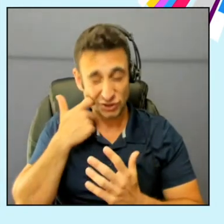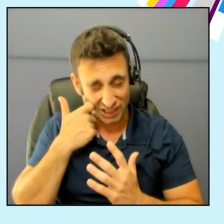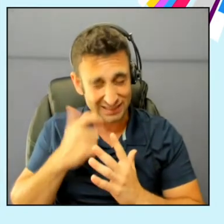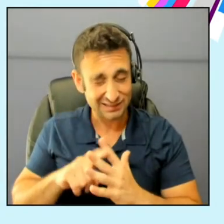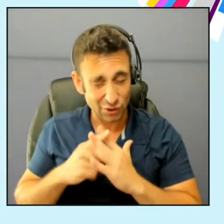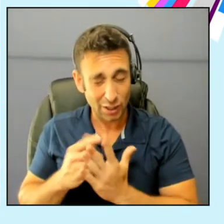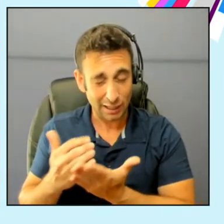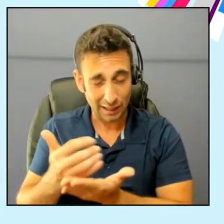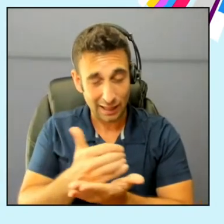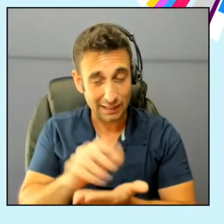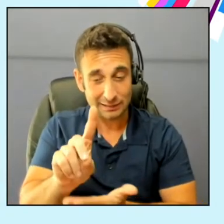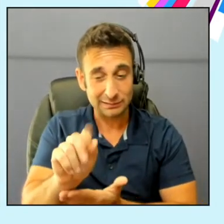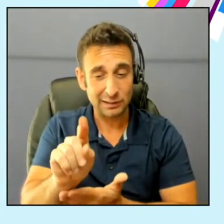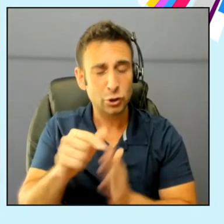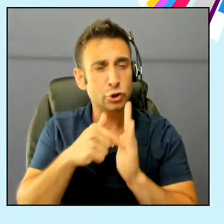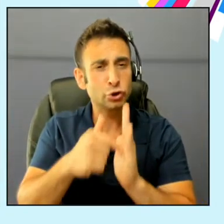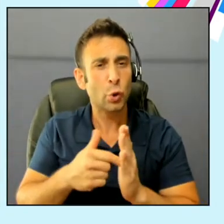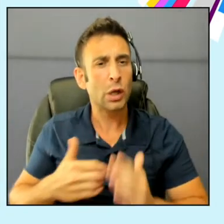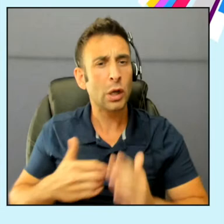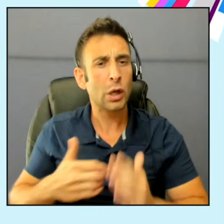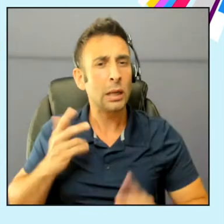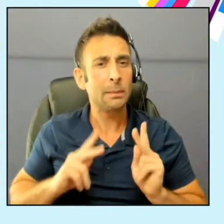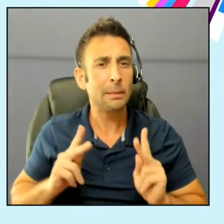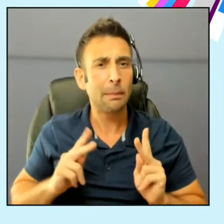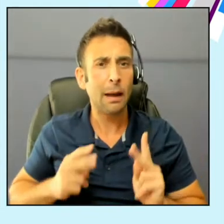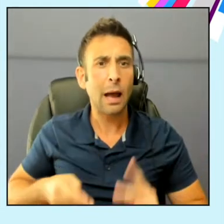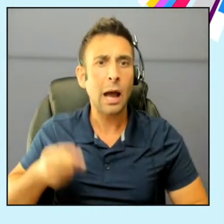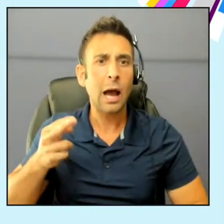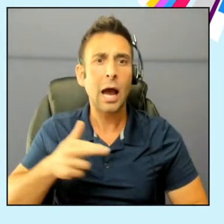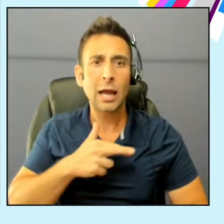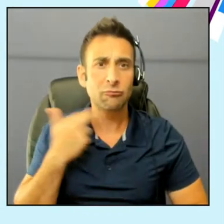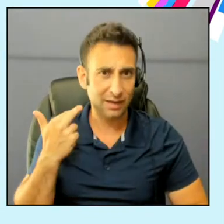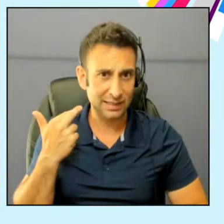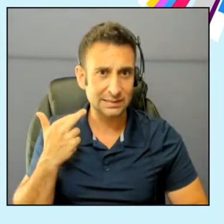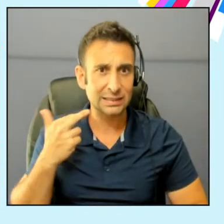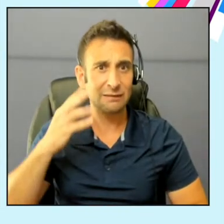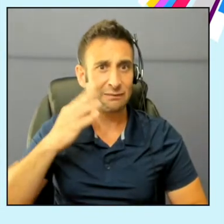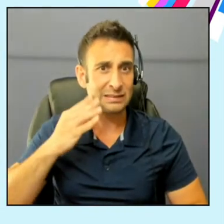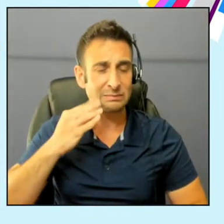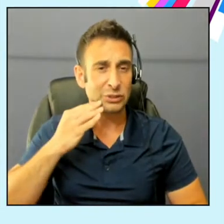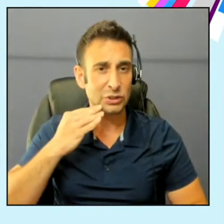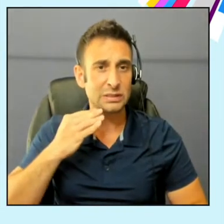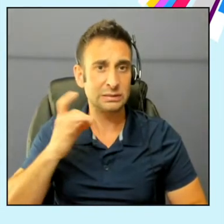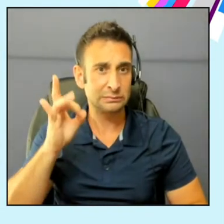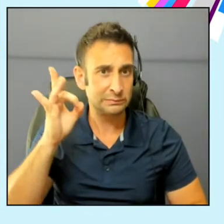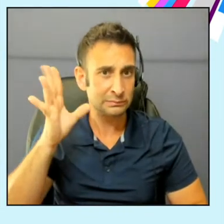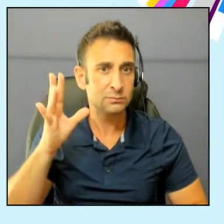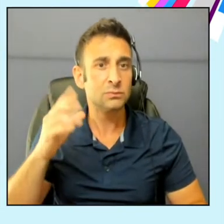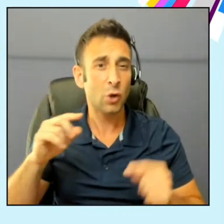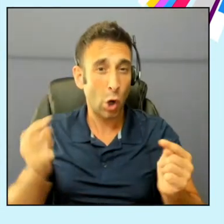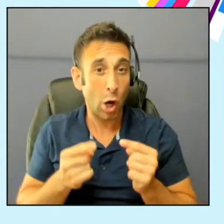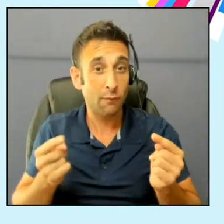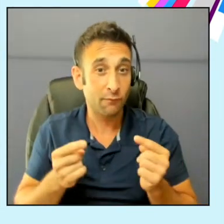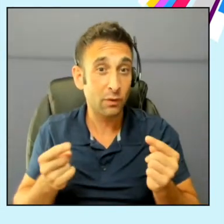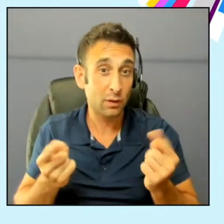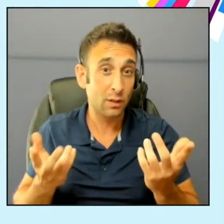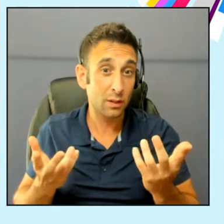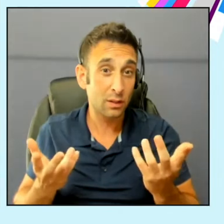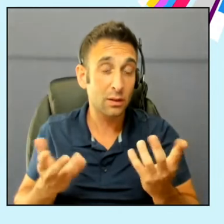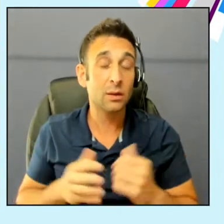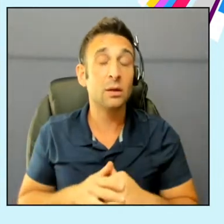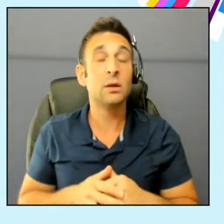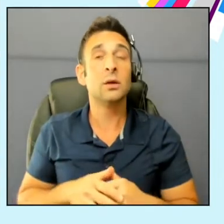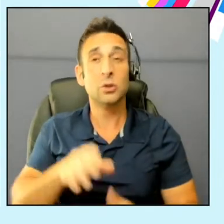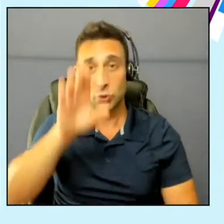many young people are at high risk of experiencing these harmful practices. And of course, as we know in Africa, a very